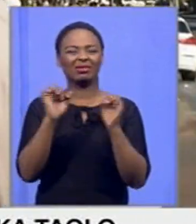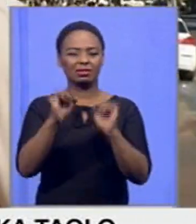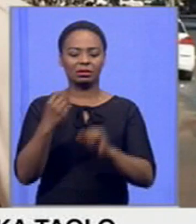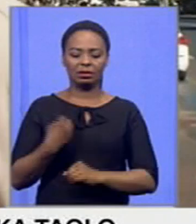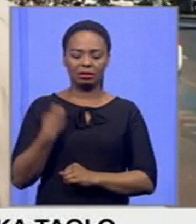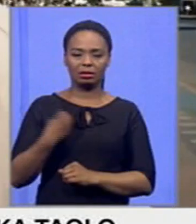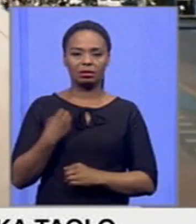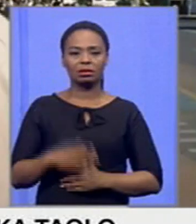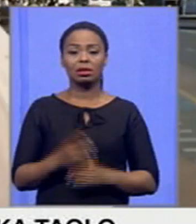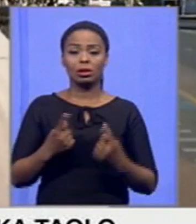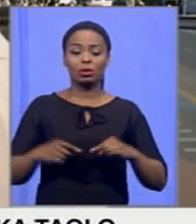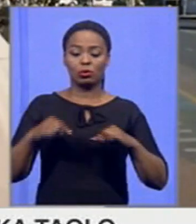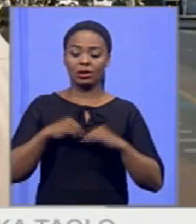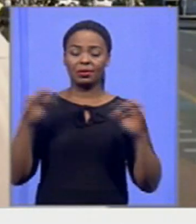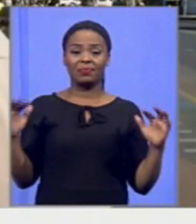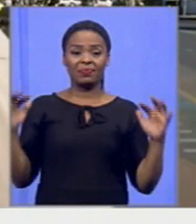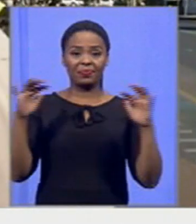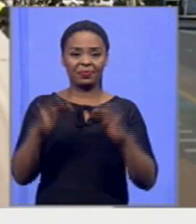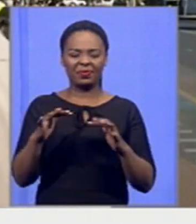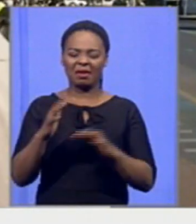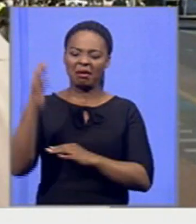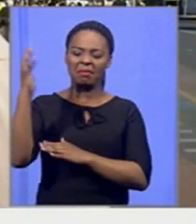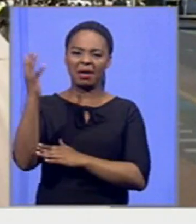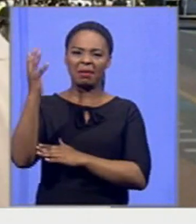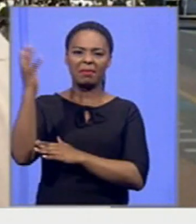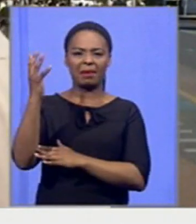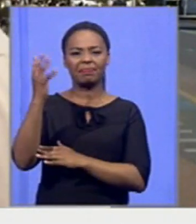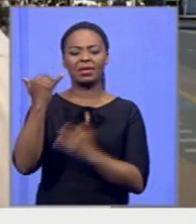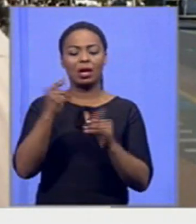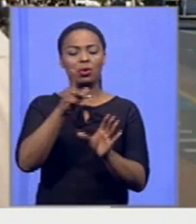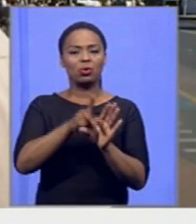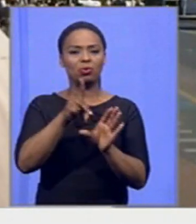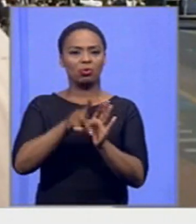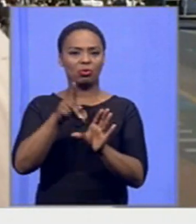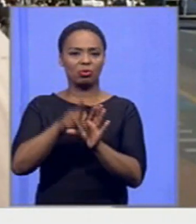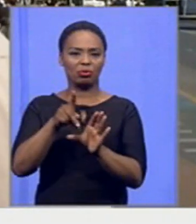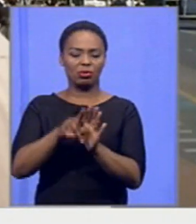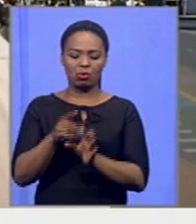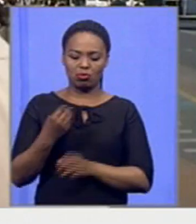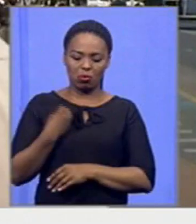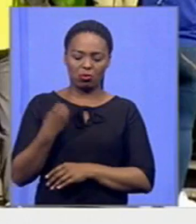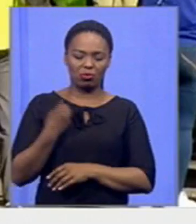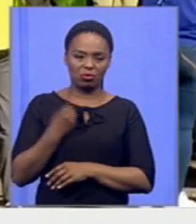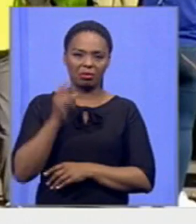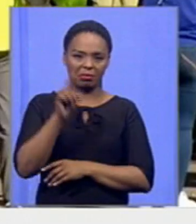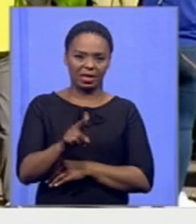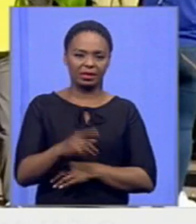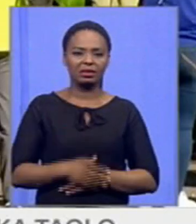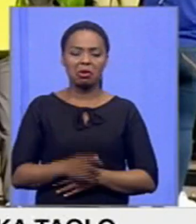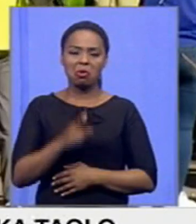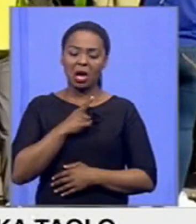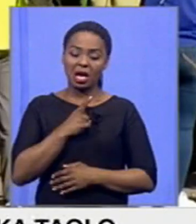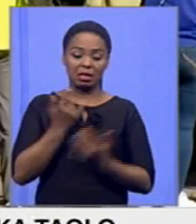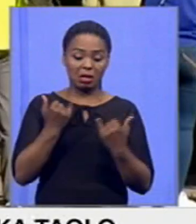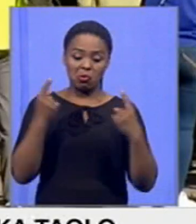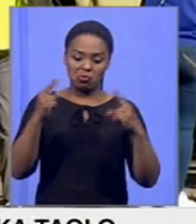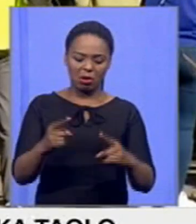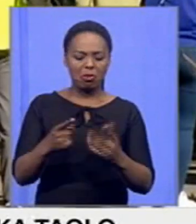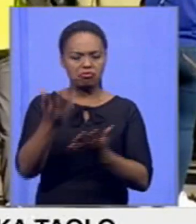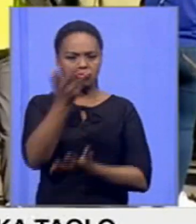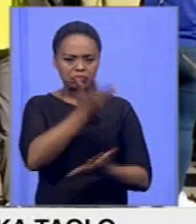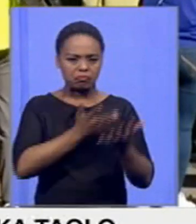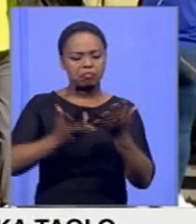this gathering is to have young people participate in the discussions of our